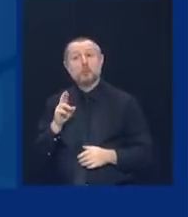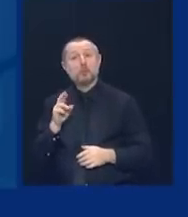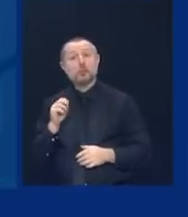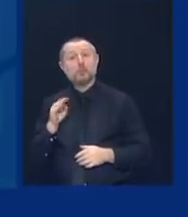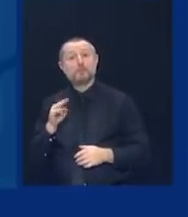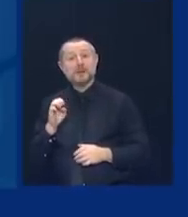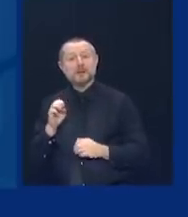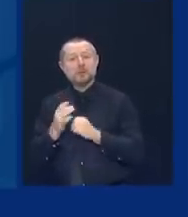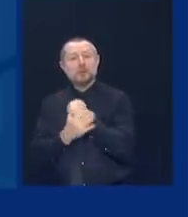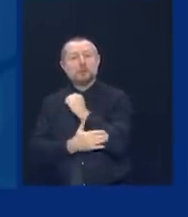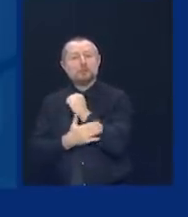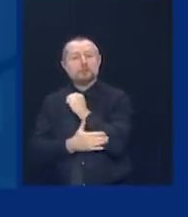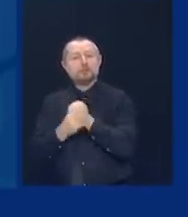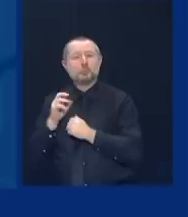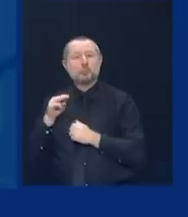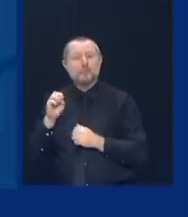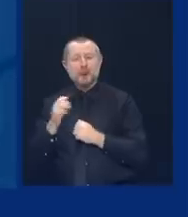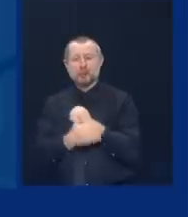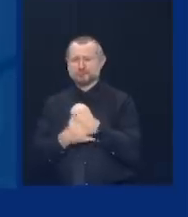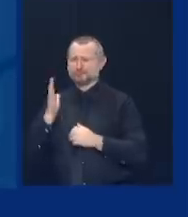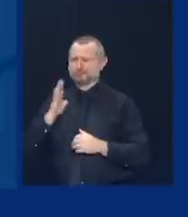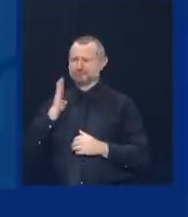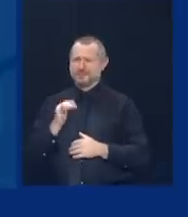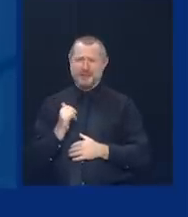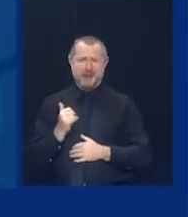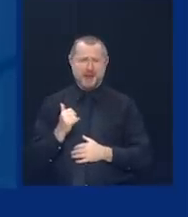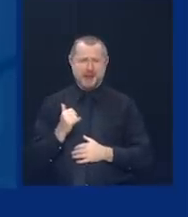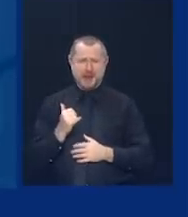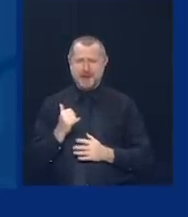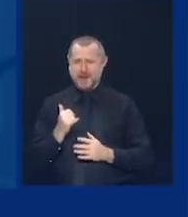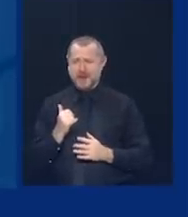and an orange. Broome County was a yellow zone.